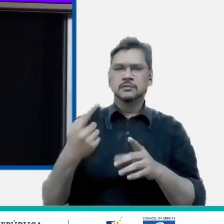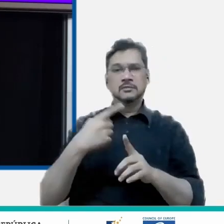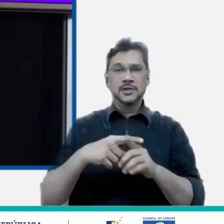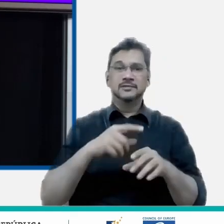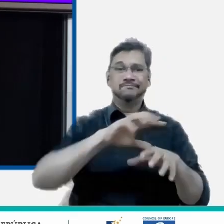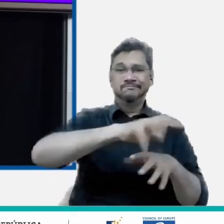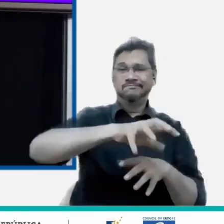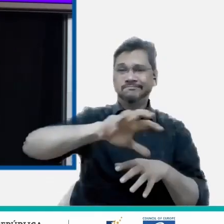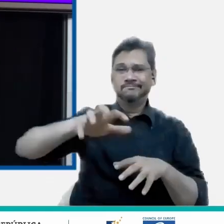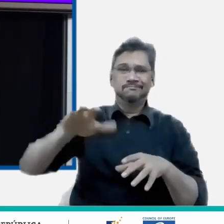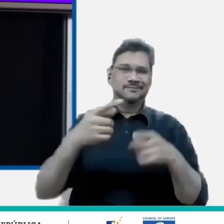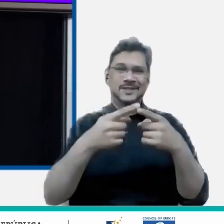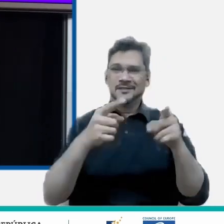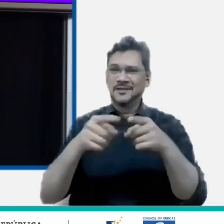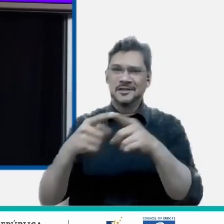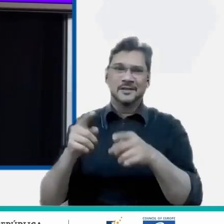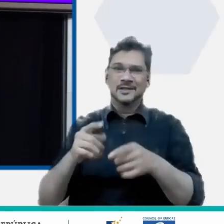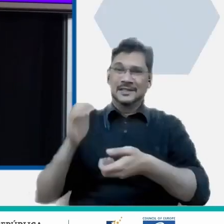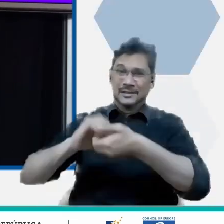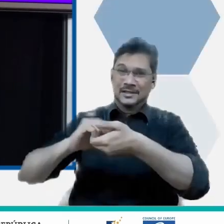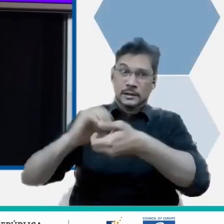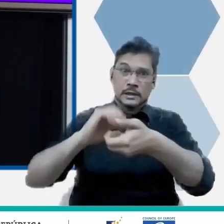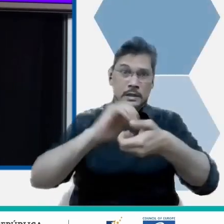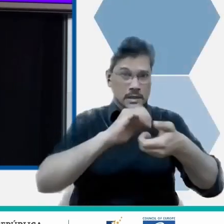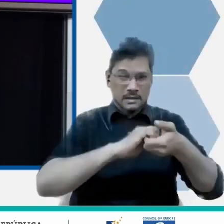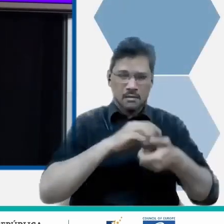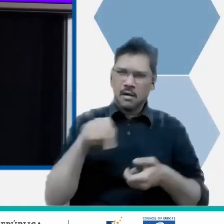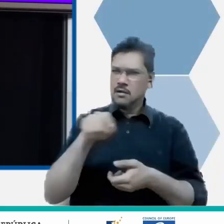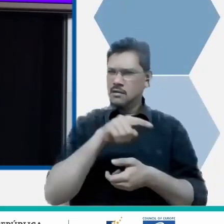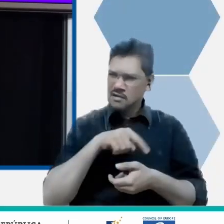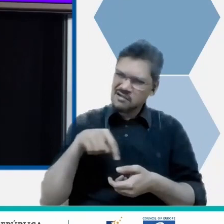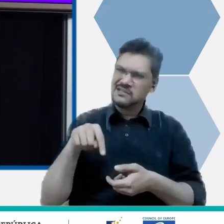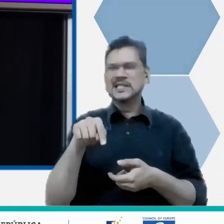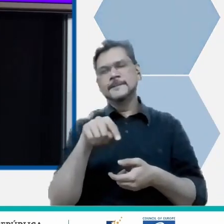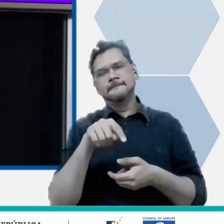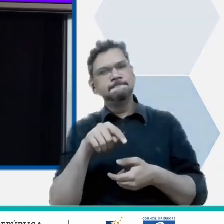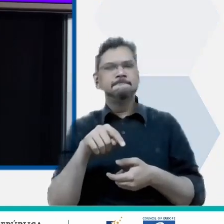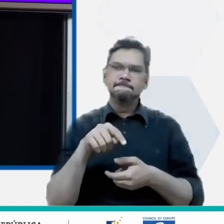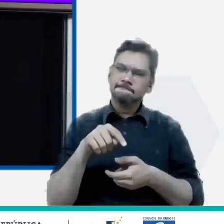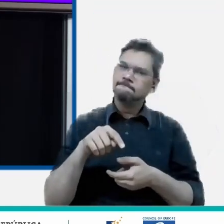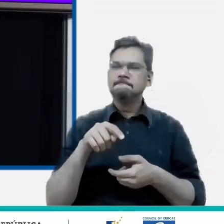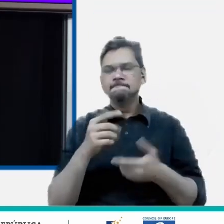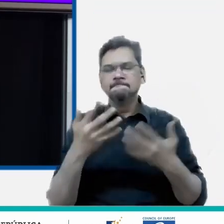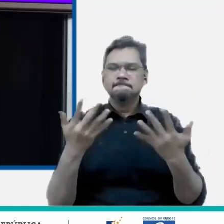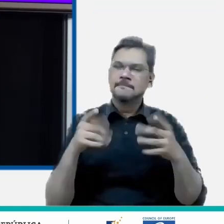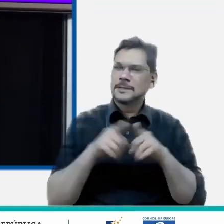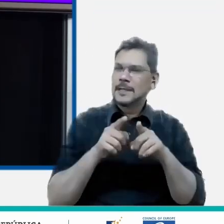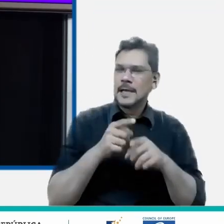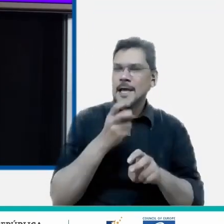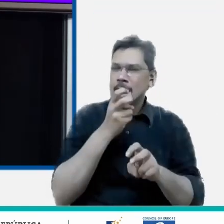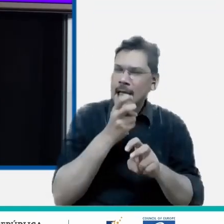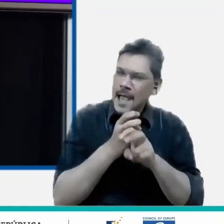that collaboration is complicated, that collaboration needs a common framework, but also we see that